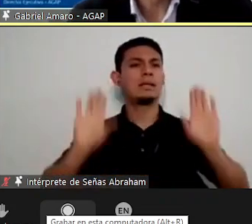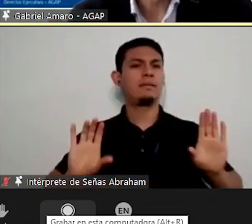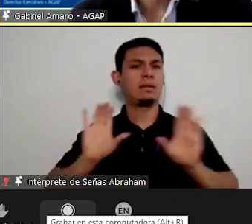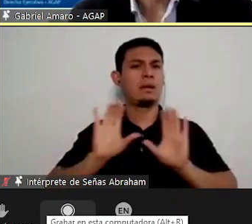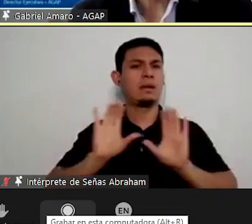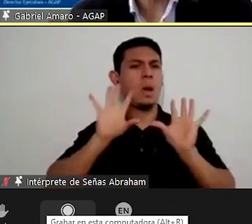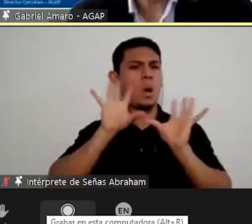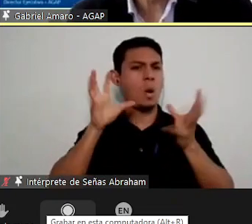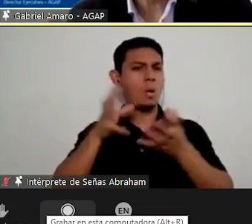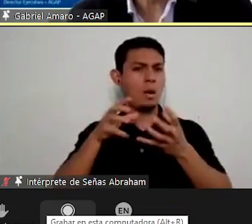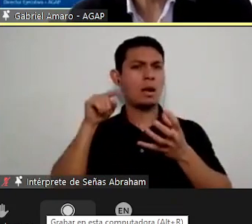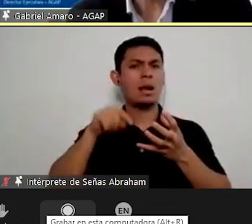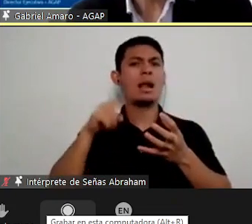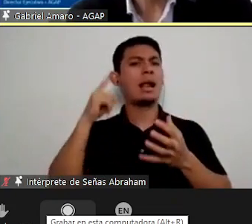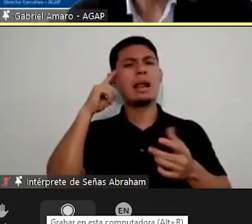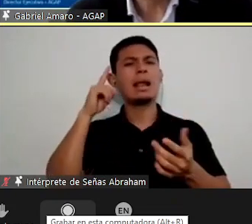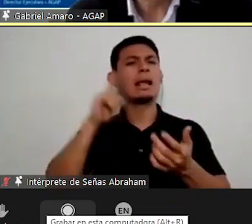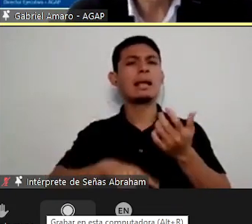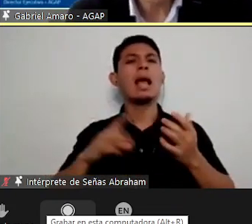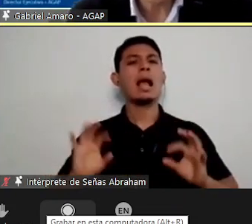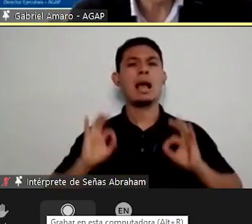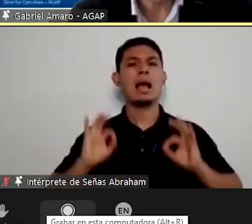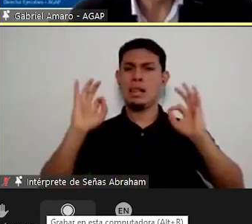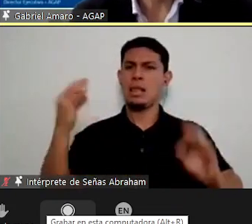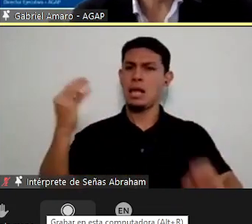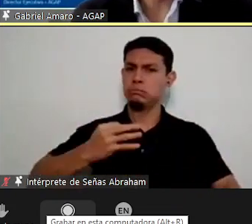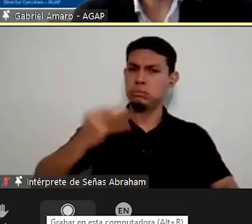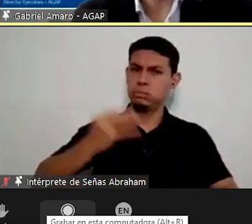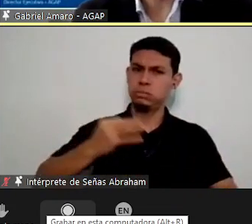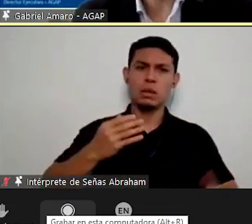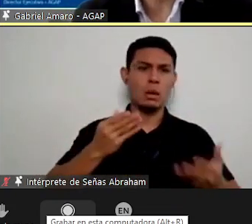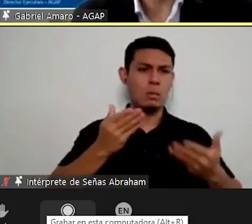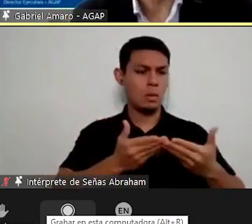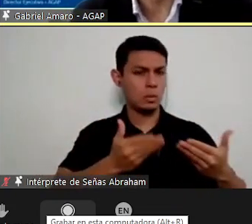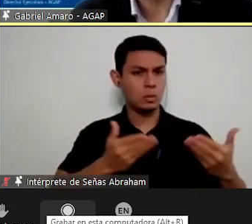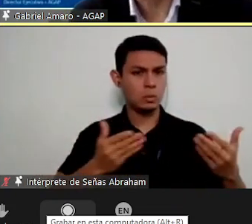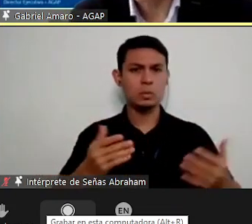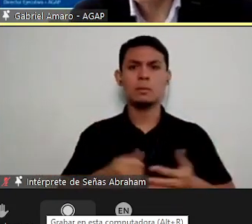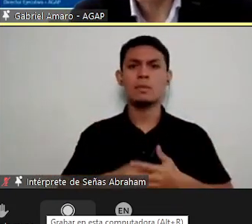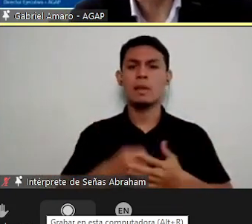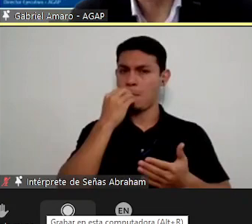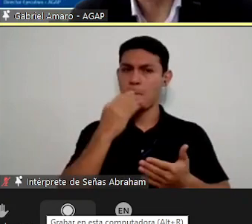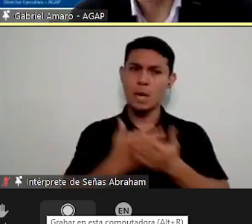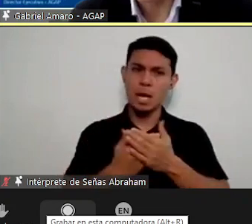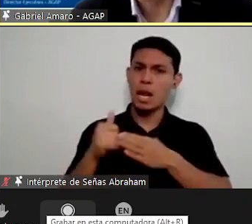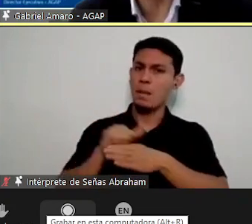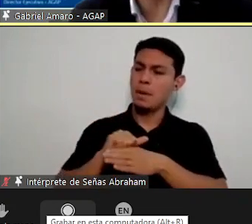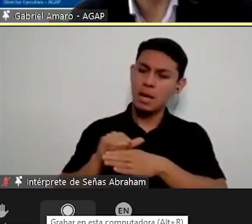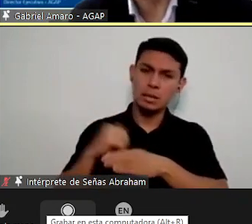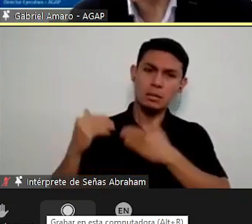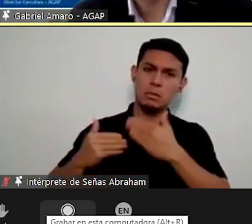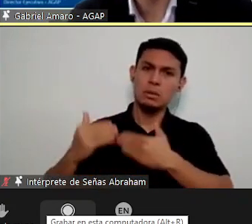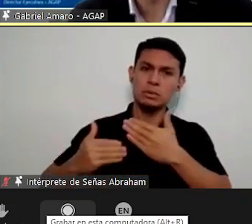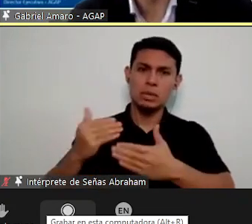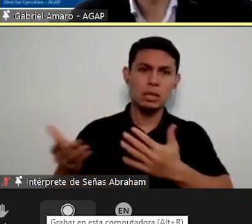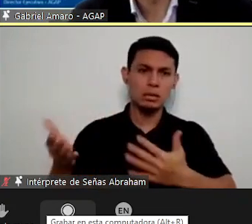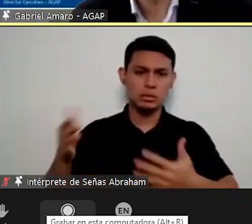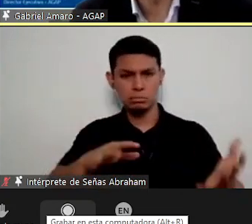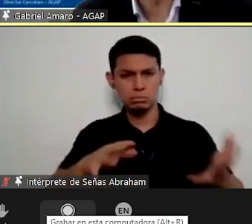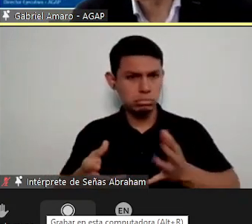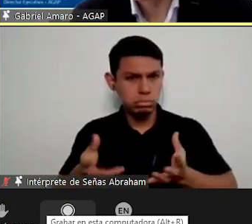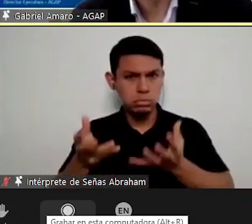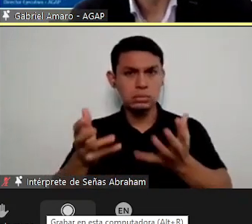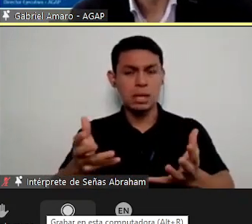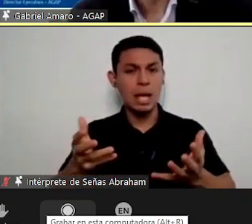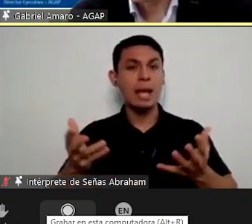certifications and global certifications on the quality of the product and the best practices on